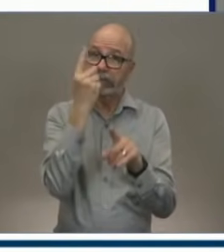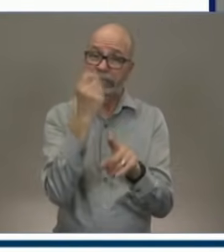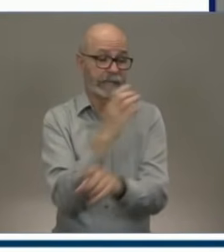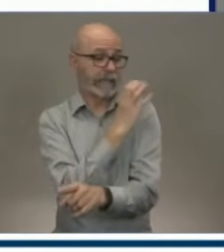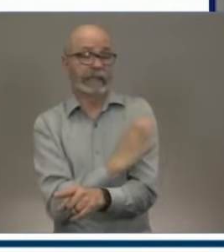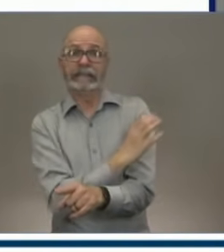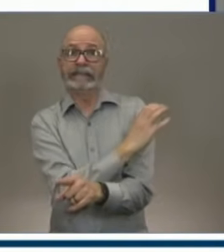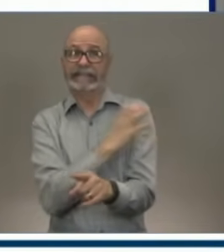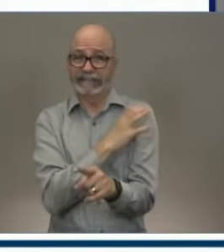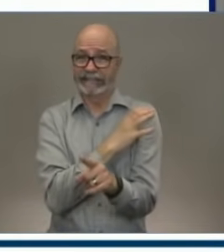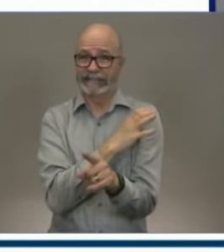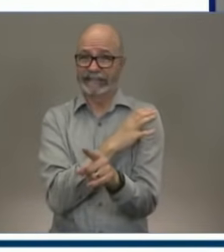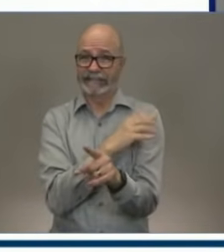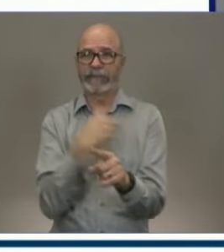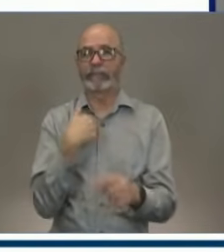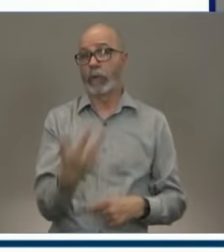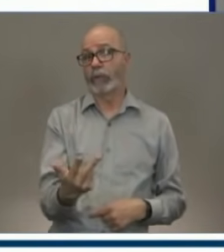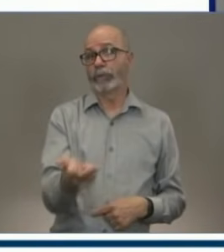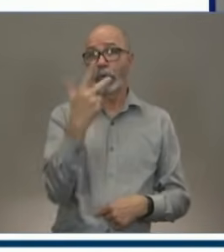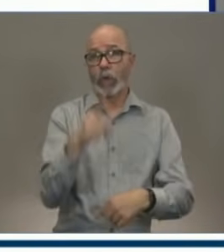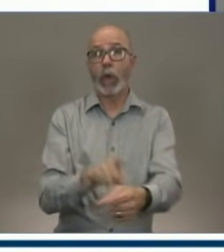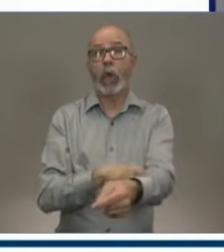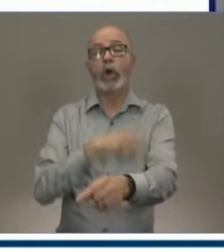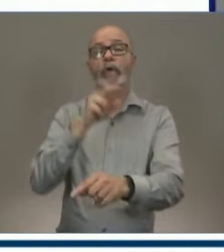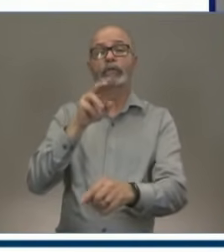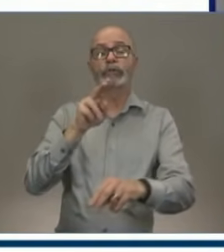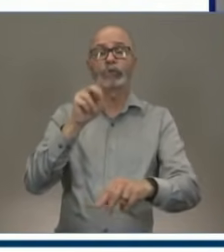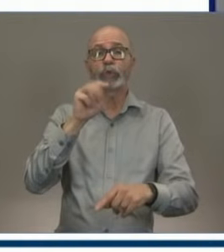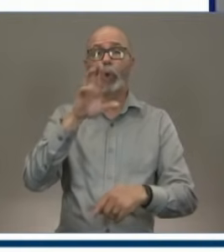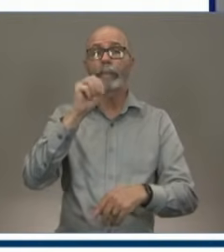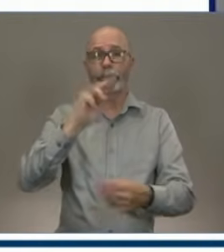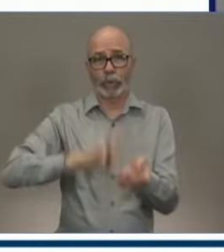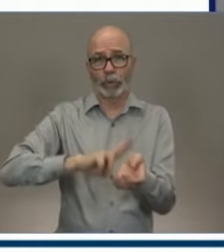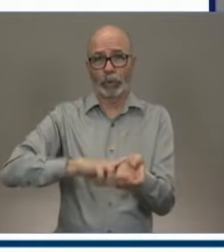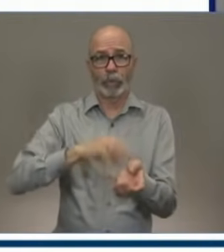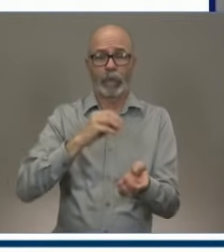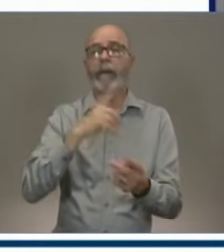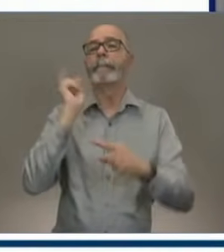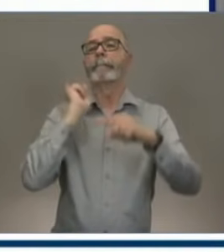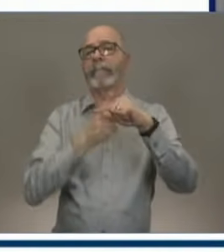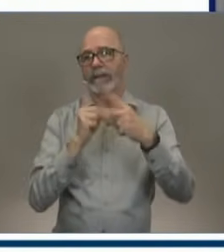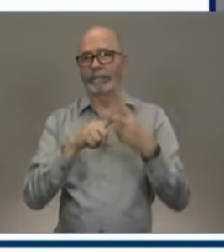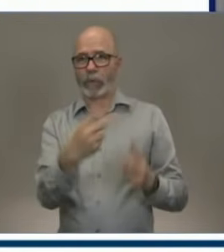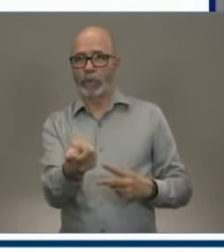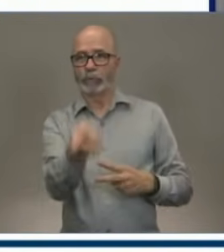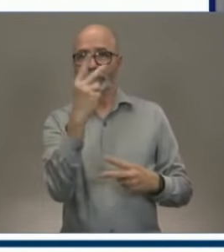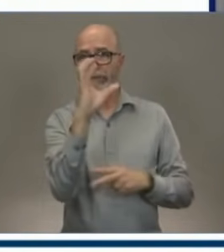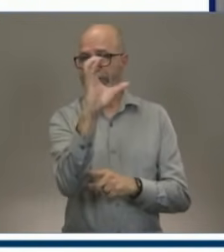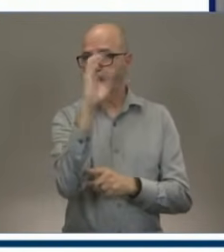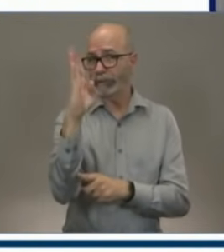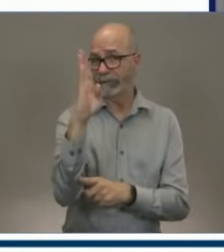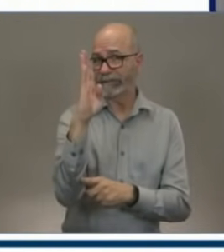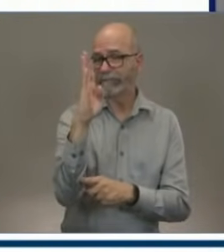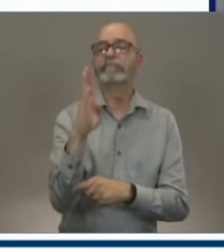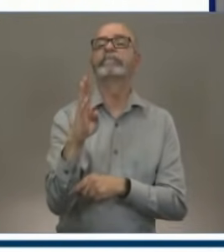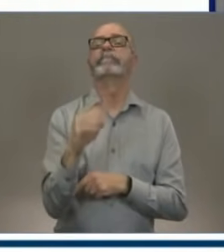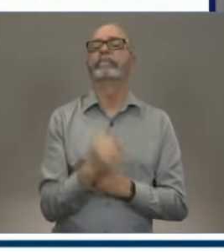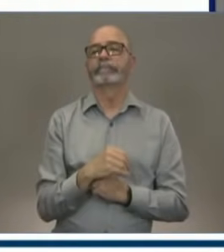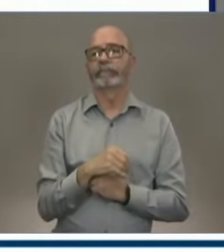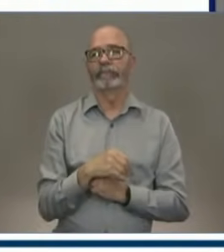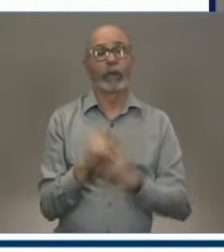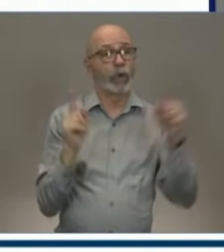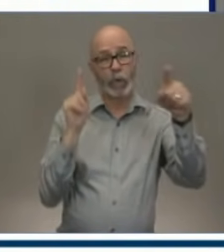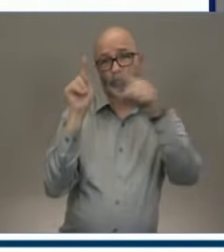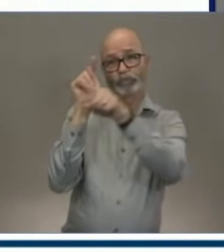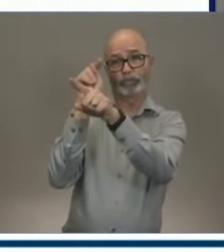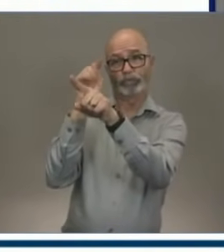care homes, including 2 in Cape Breton. We will be starting a Truro clinic for frontline healthcare workers and are continuing